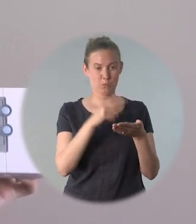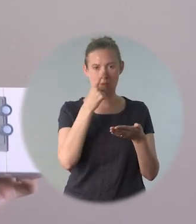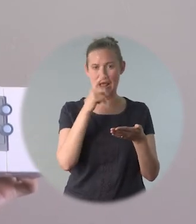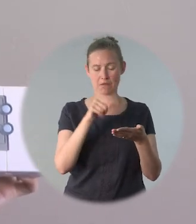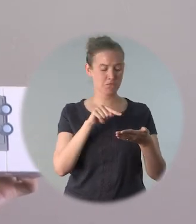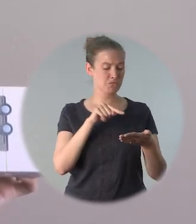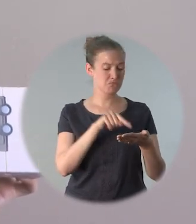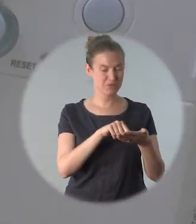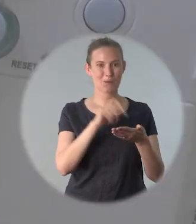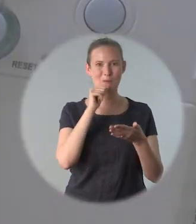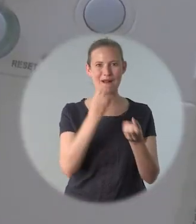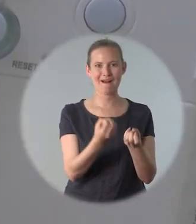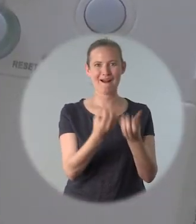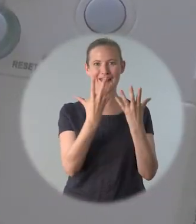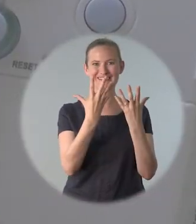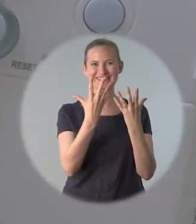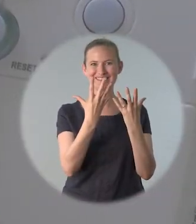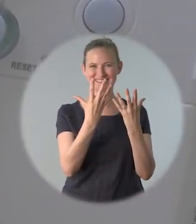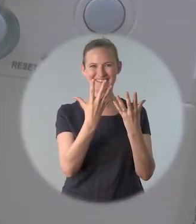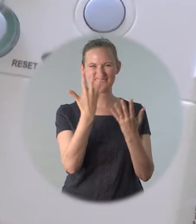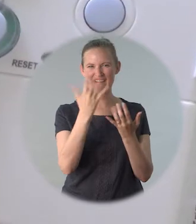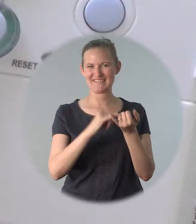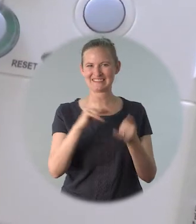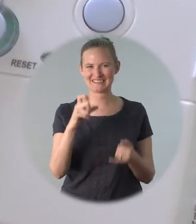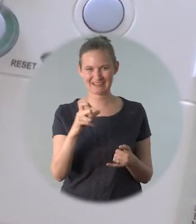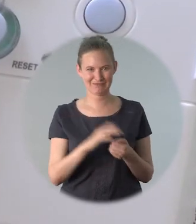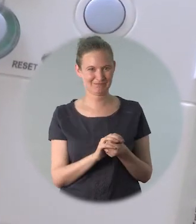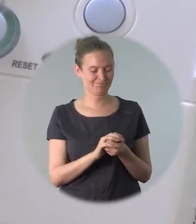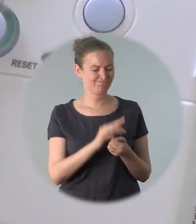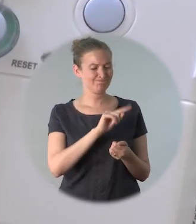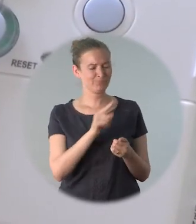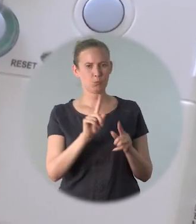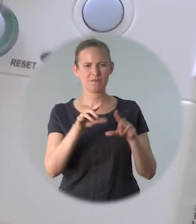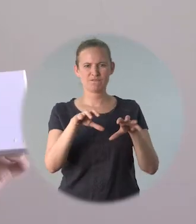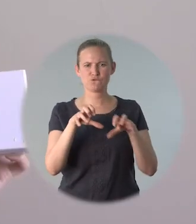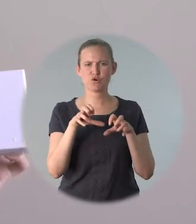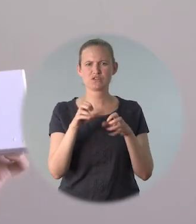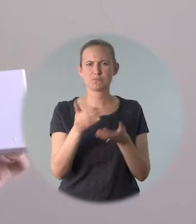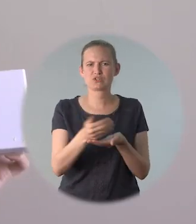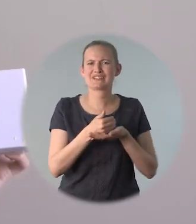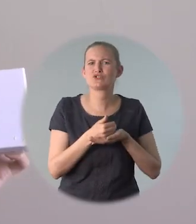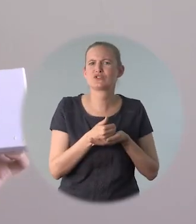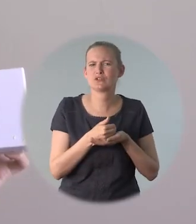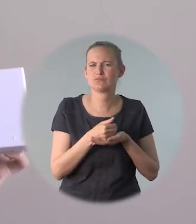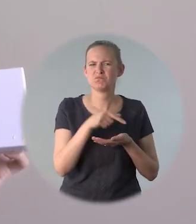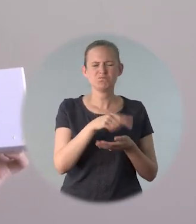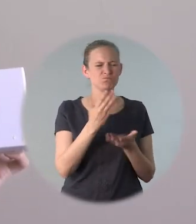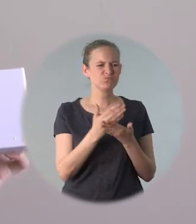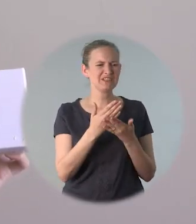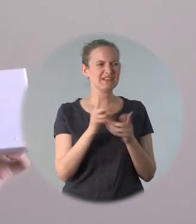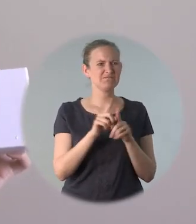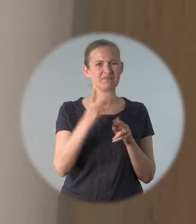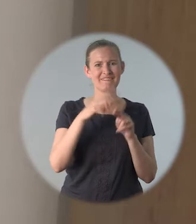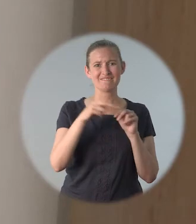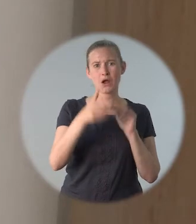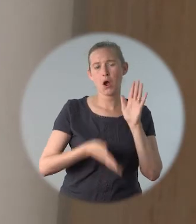is to light the display. Press it once and the display will light up for five seconds. The other is frost protection mode.